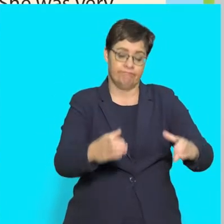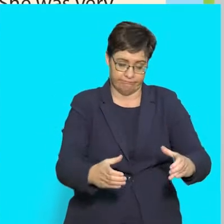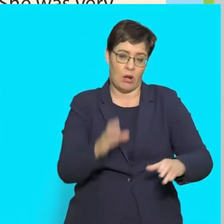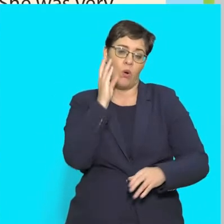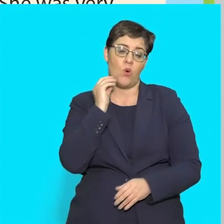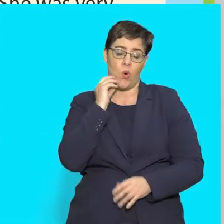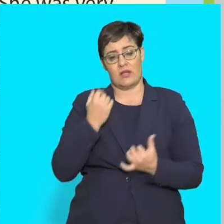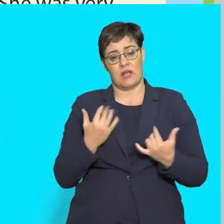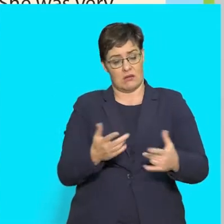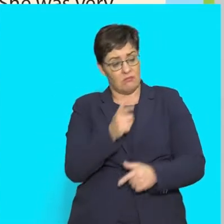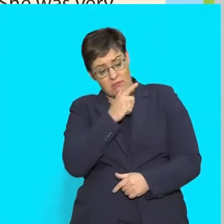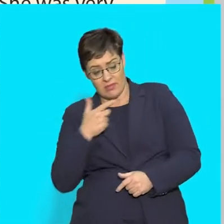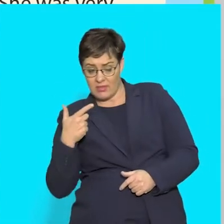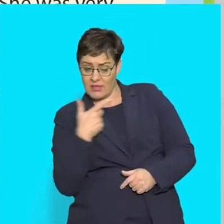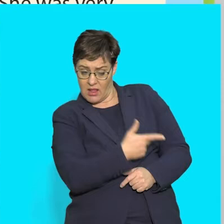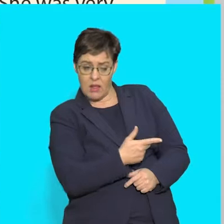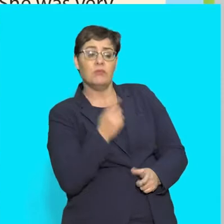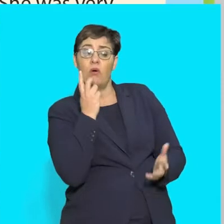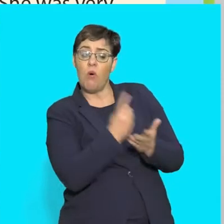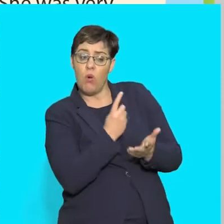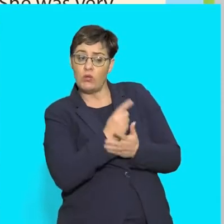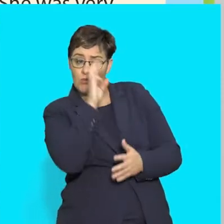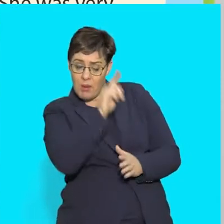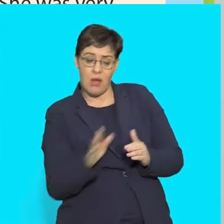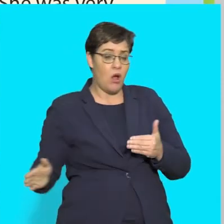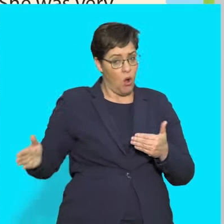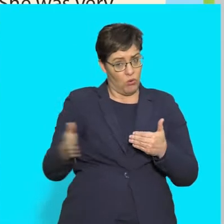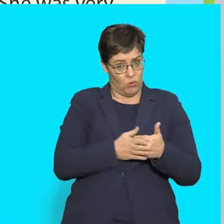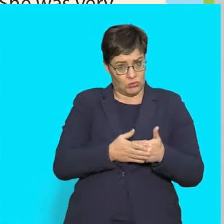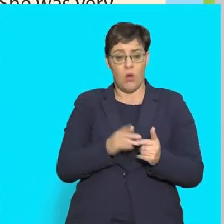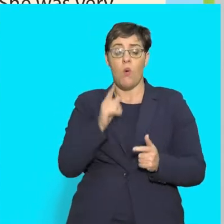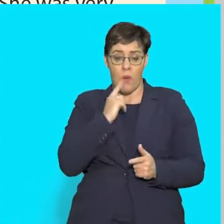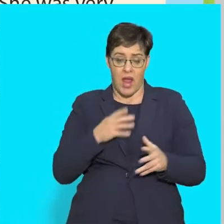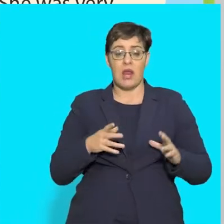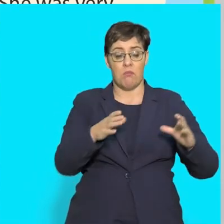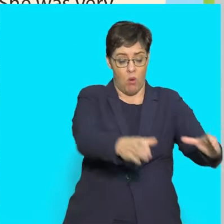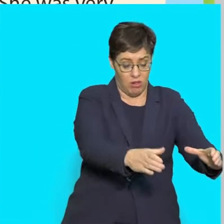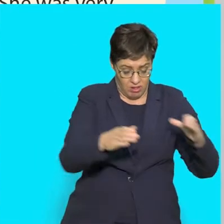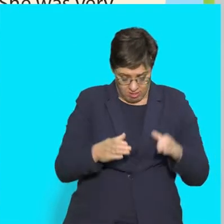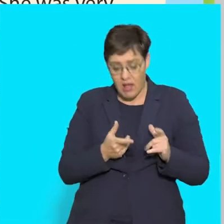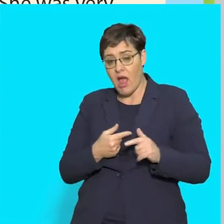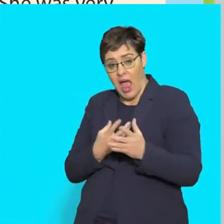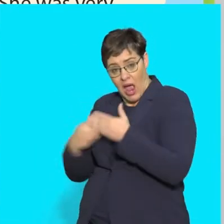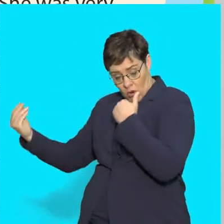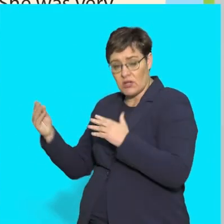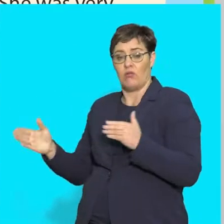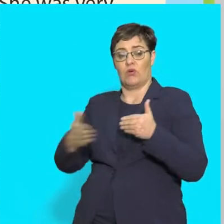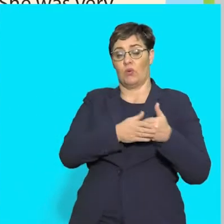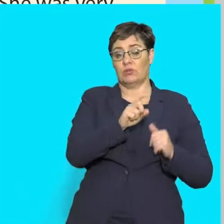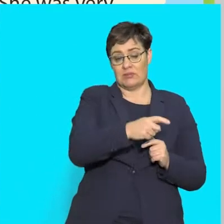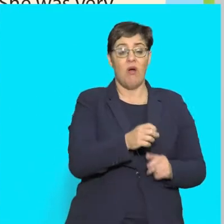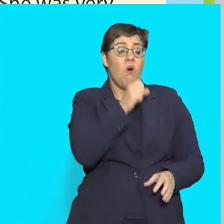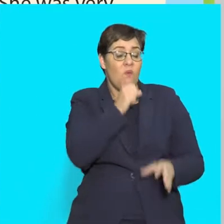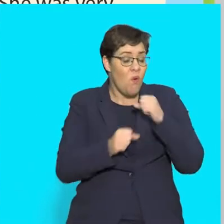garden. Gogo told them they must always remember to shut the gate when they fetch their ball from the garden. There were many